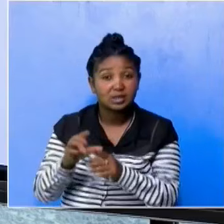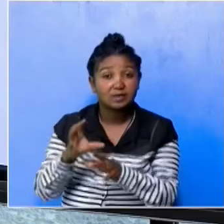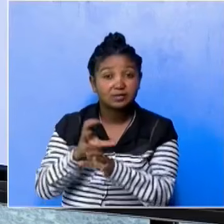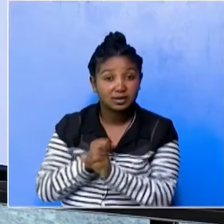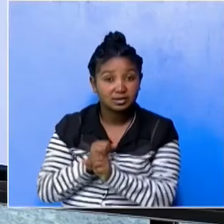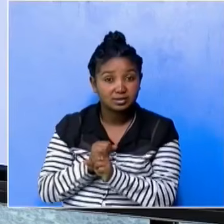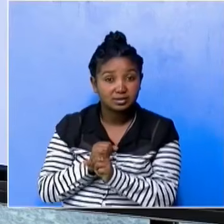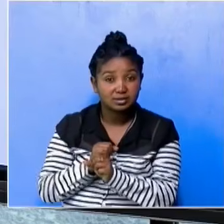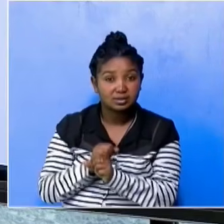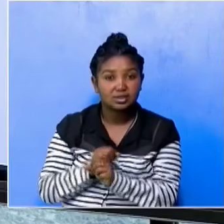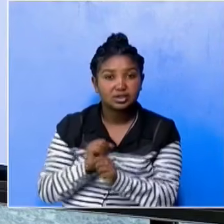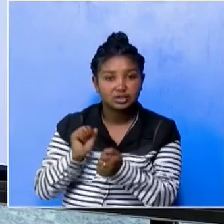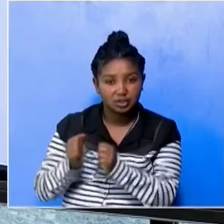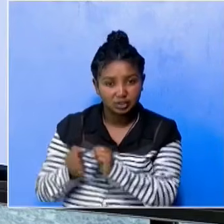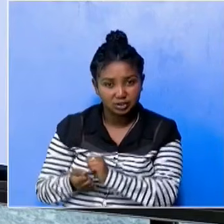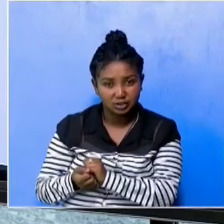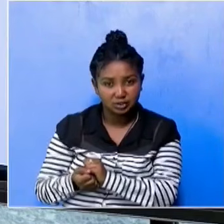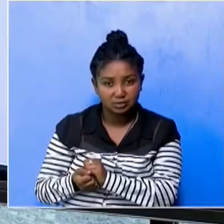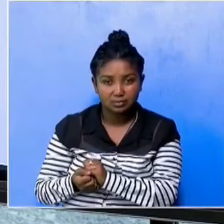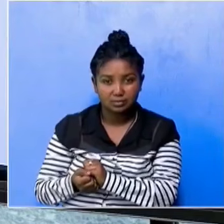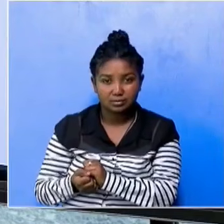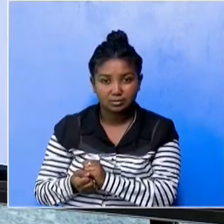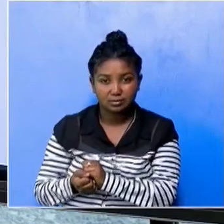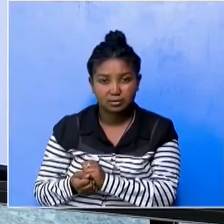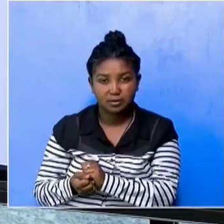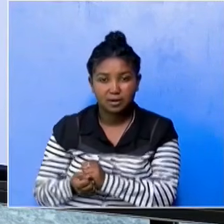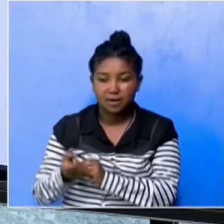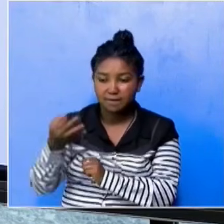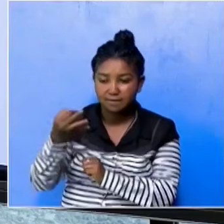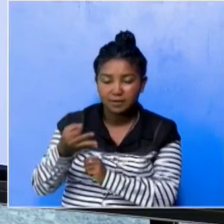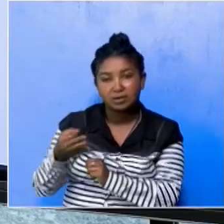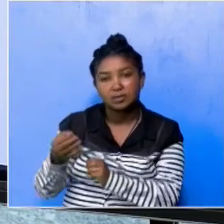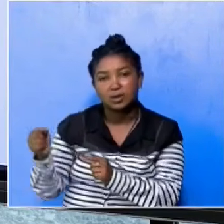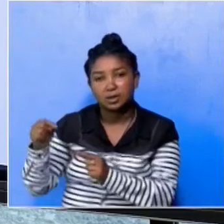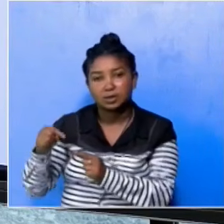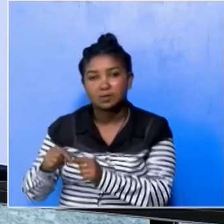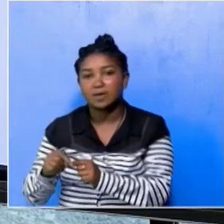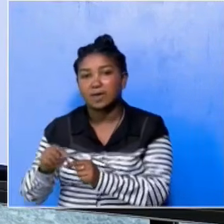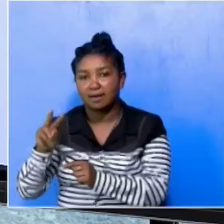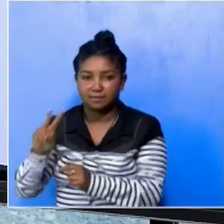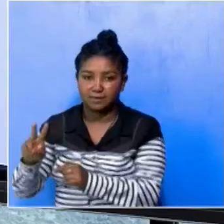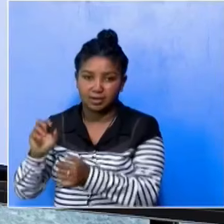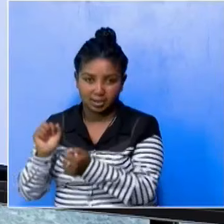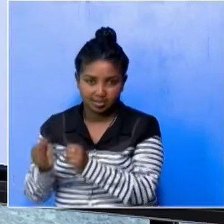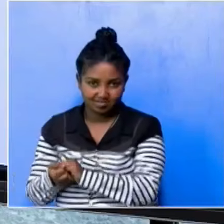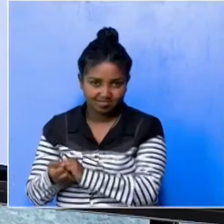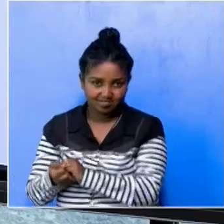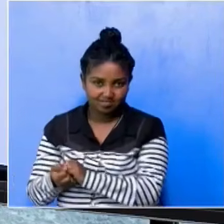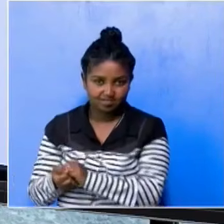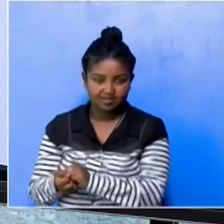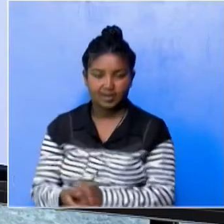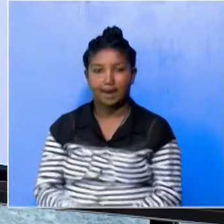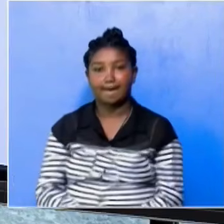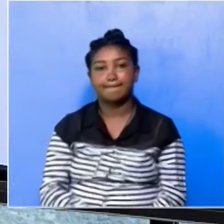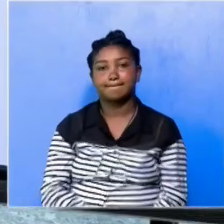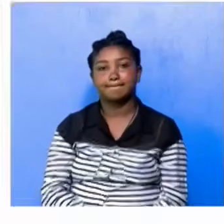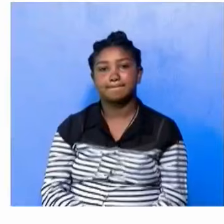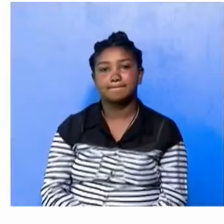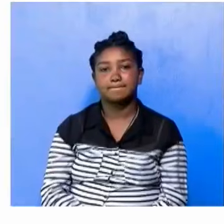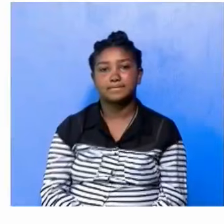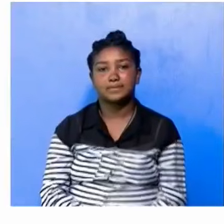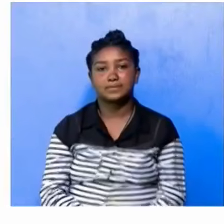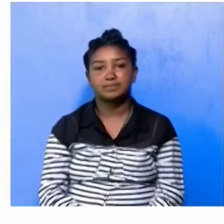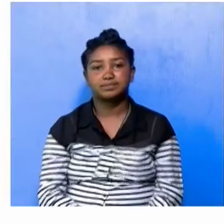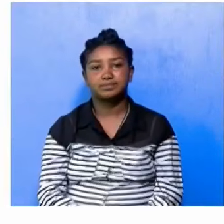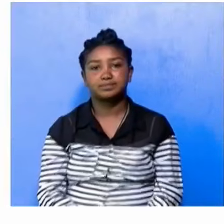what? Changes f into v. Okay? When we change